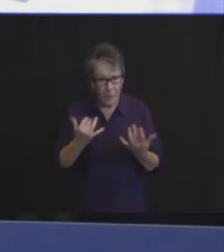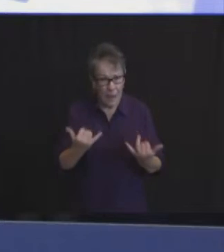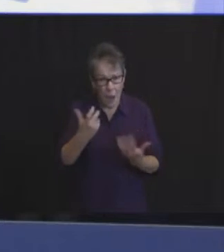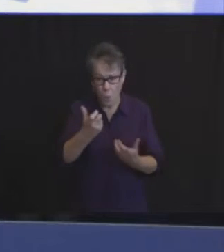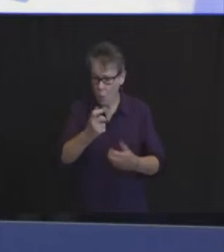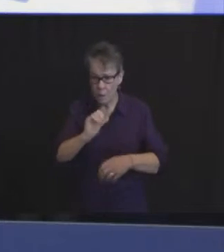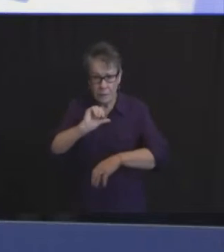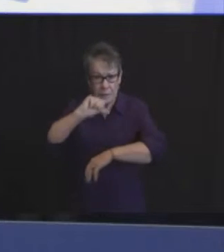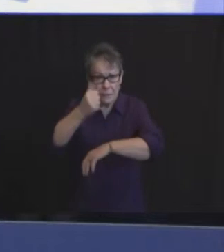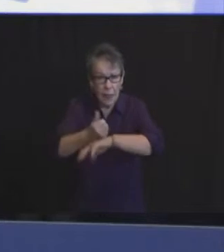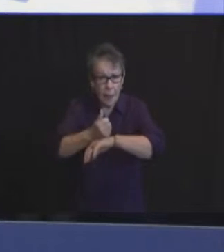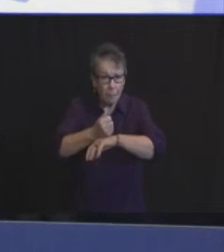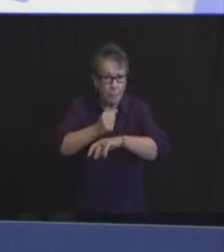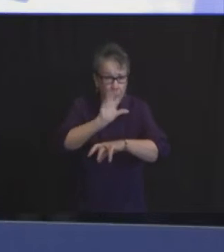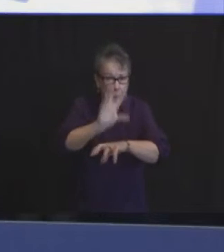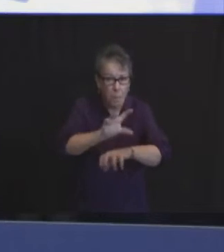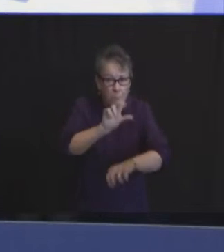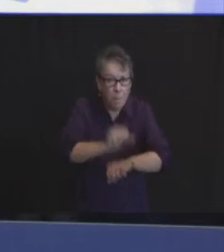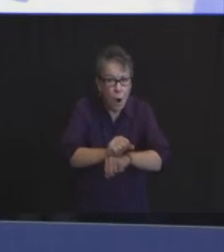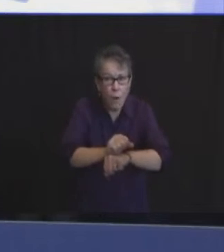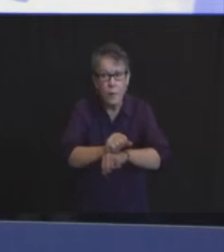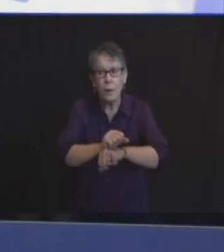can visit